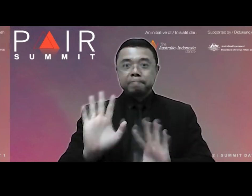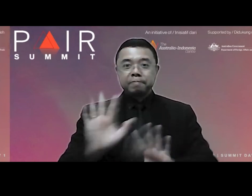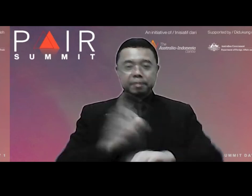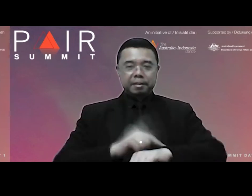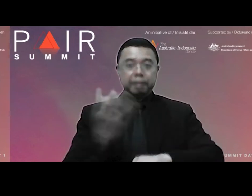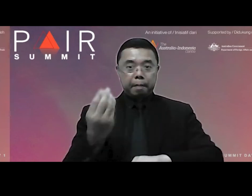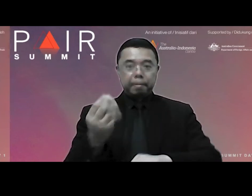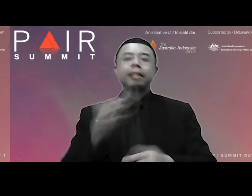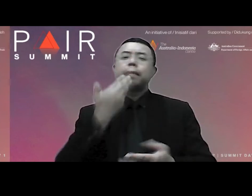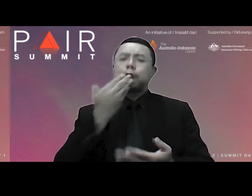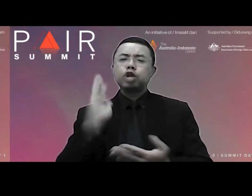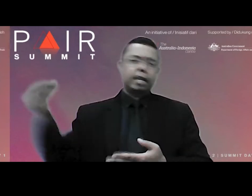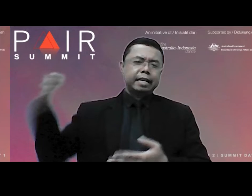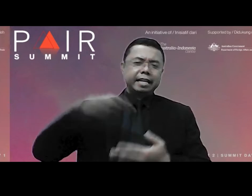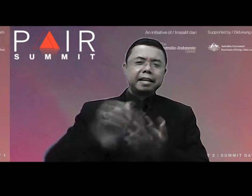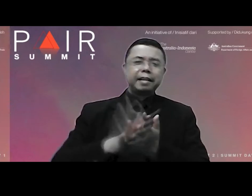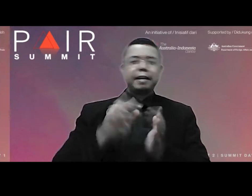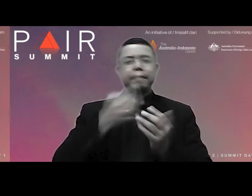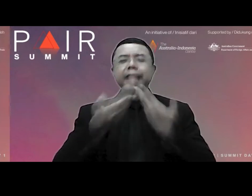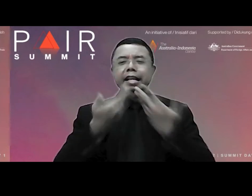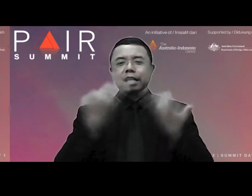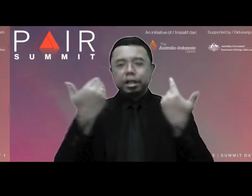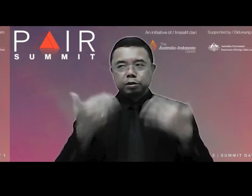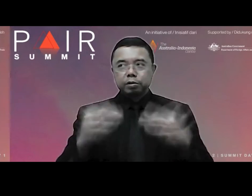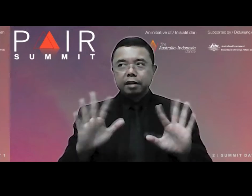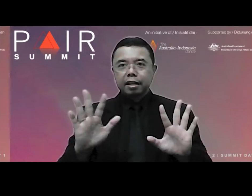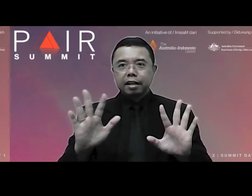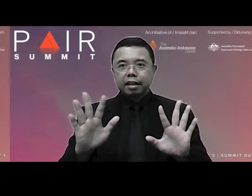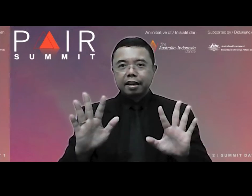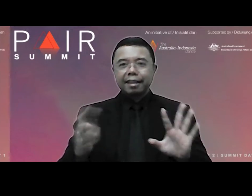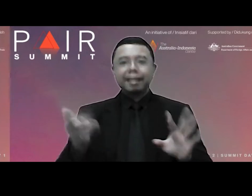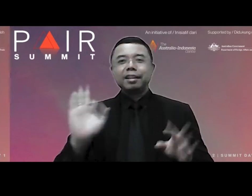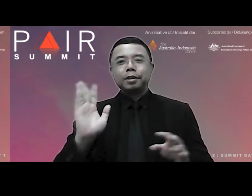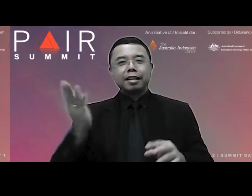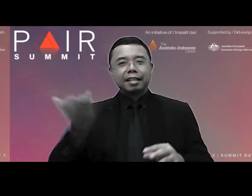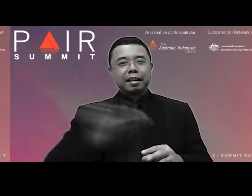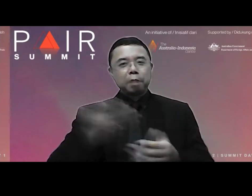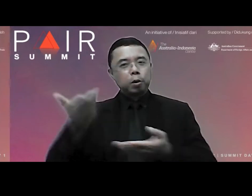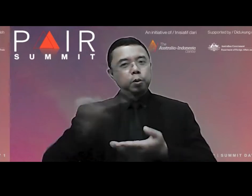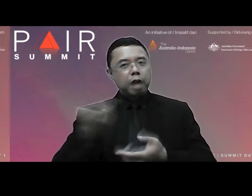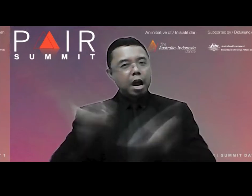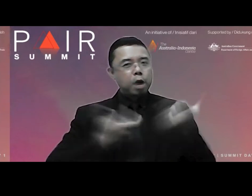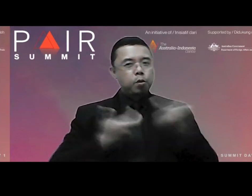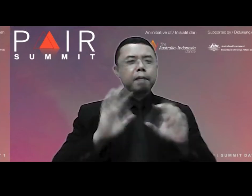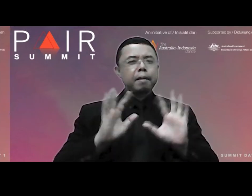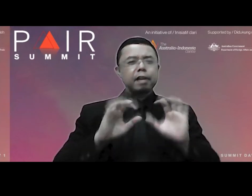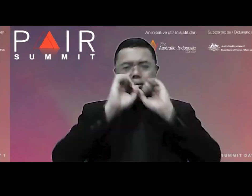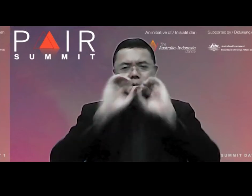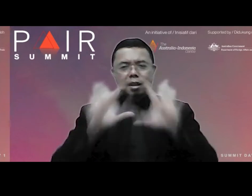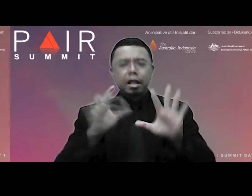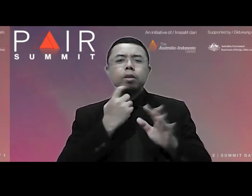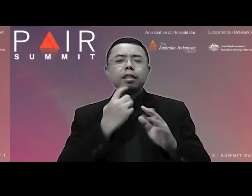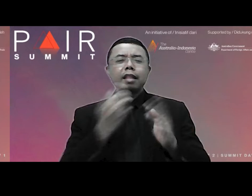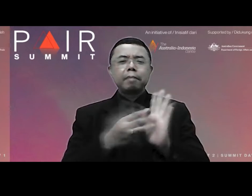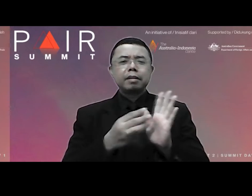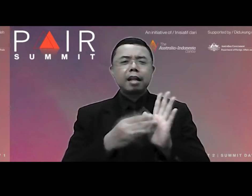our invitation. Now, much has been said and written about the grueling environment that Indonesia's healthcare workers